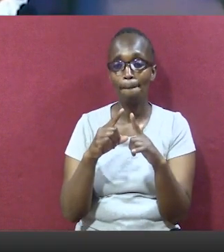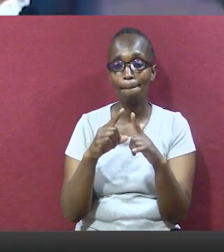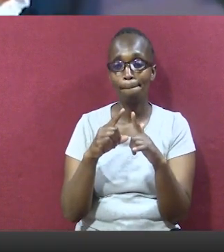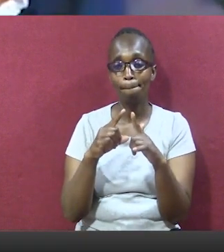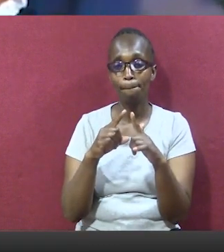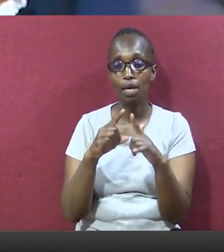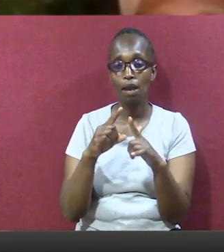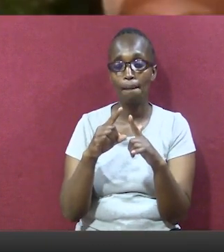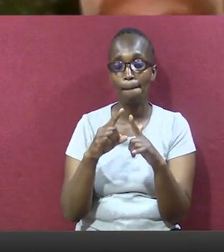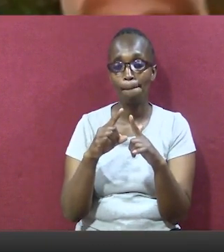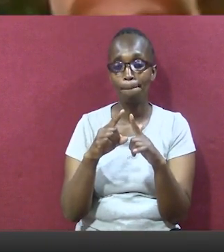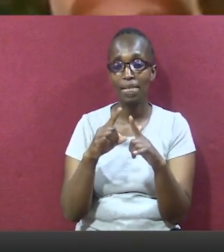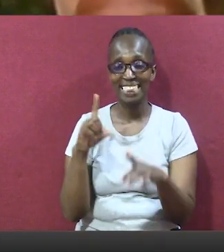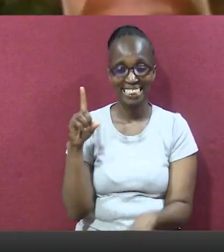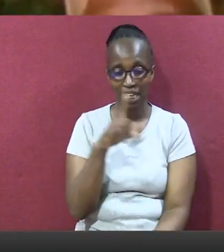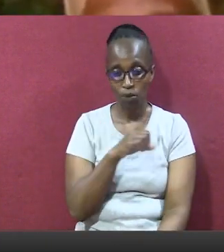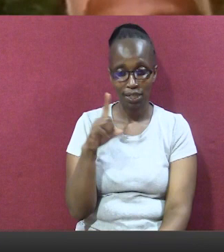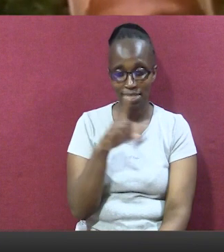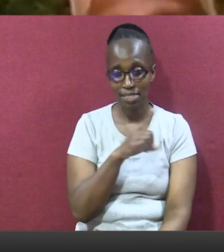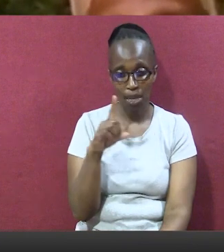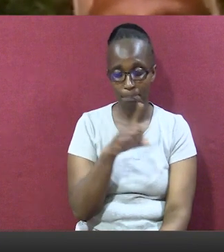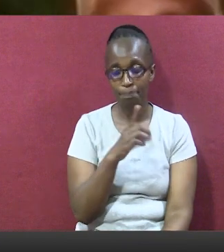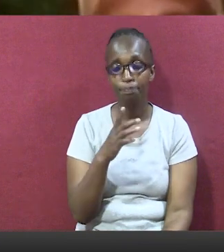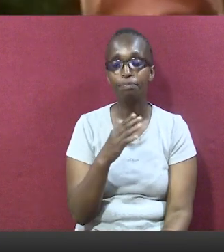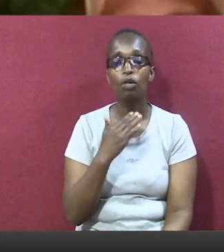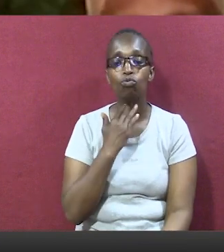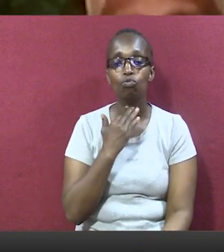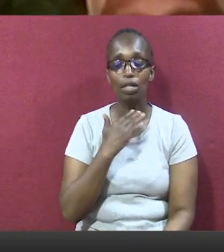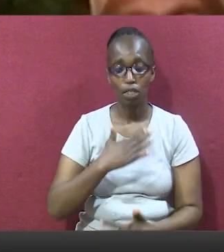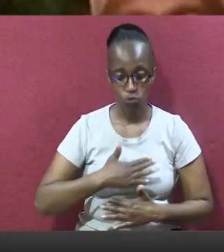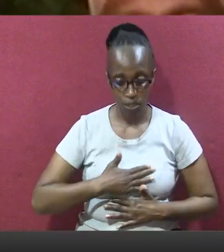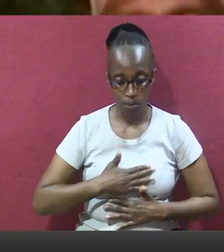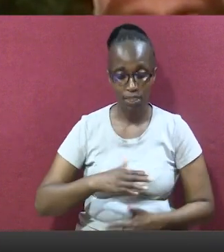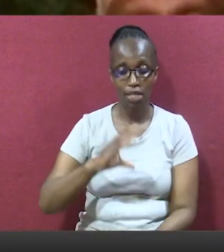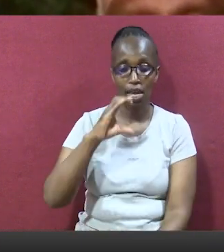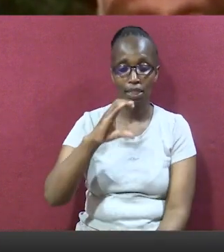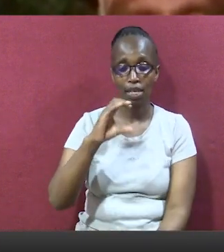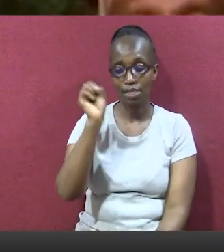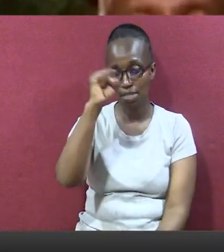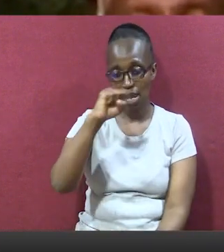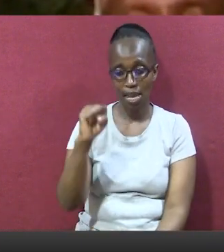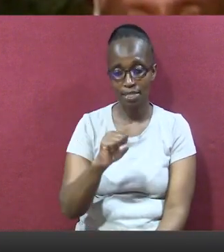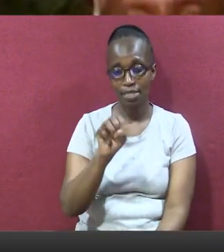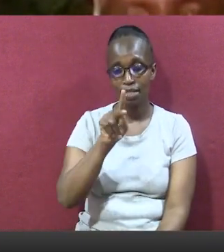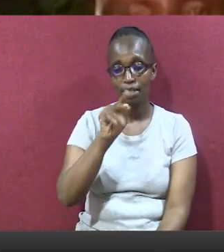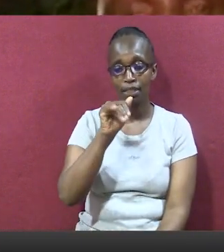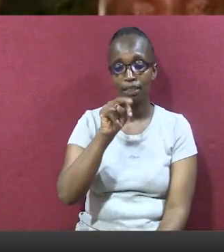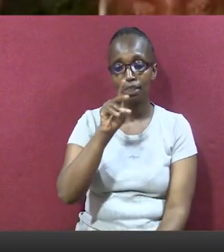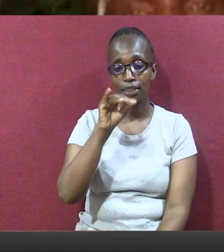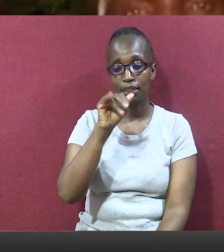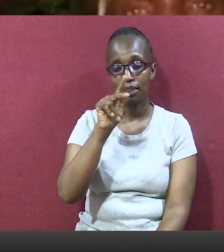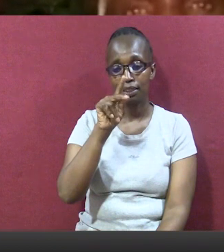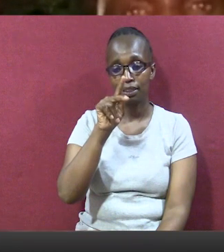declared as terrorism. It's a total setback. It's a total setback in the peace efforts in Kerio Valley, and I want to request the